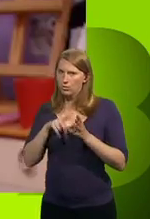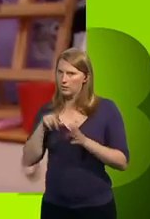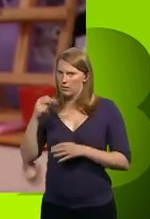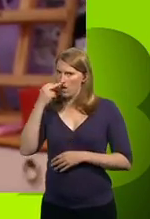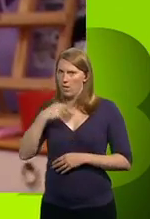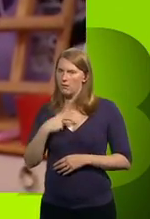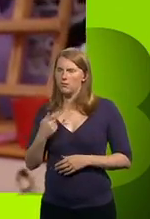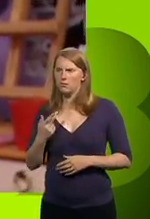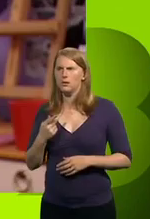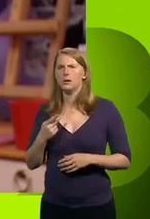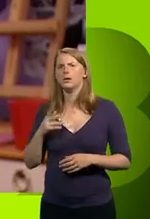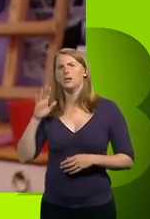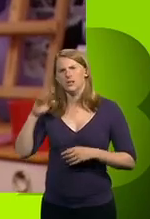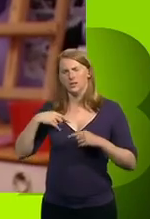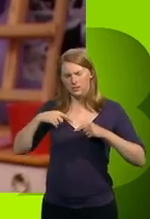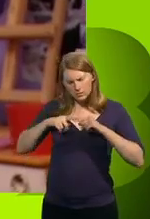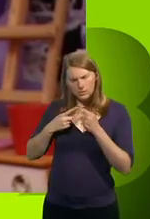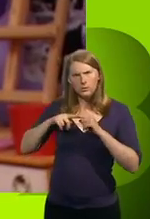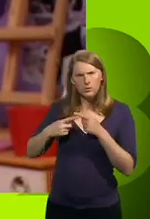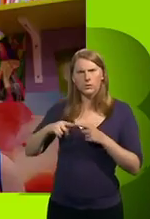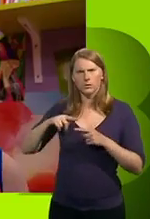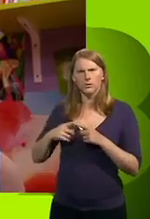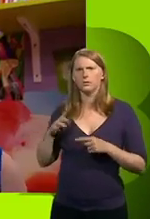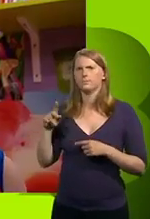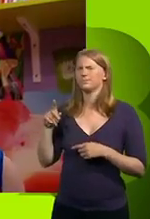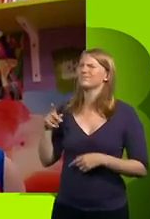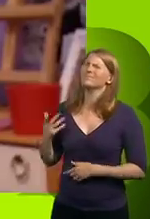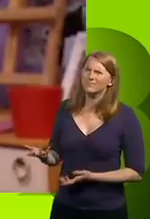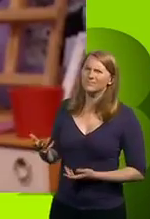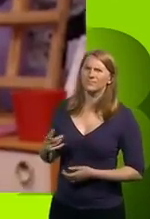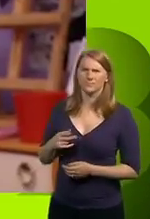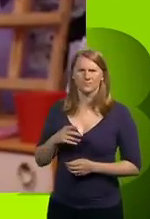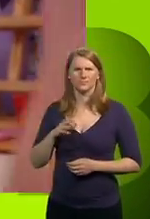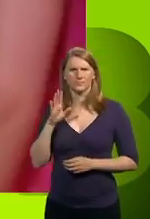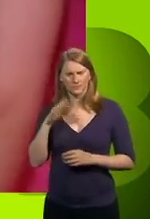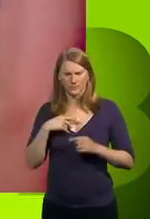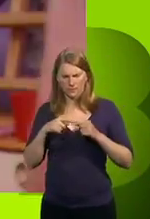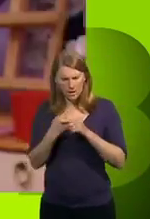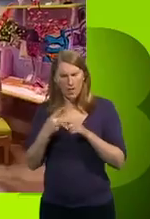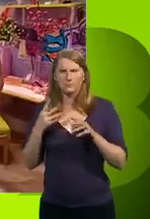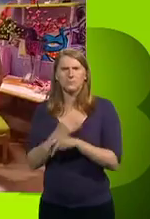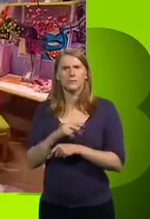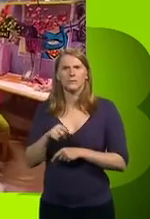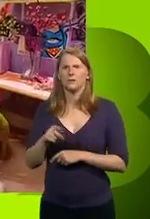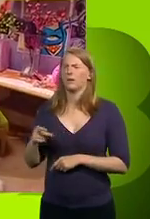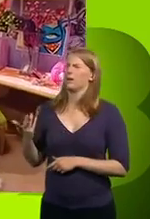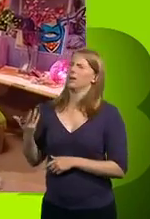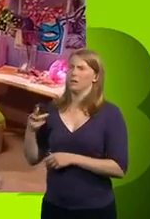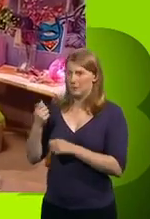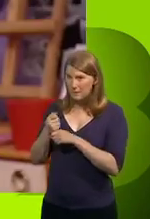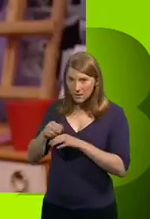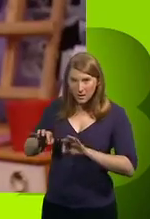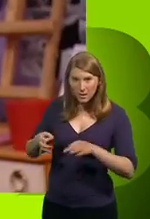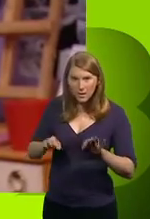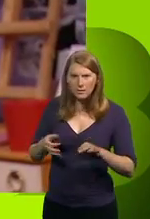Sam! Dani, you made me drop a stitch. You're making booties. I know, Kathy's a really good teacher. Oh, such a good liar, more